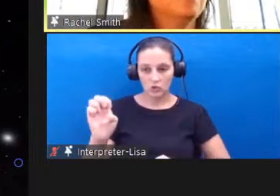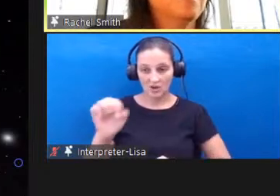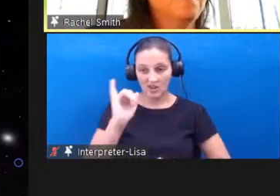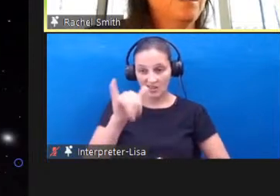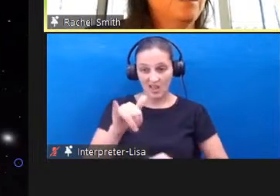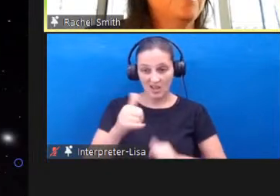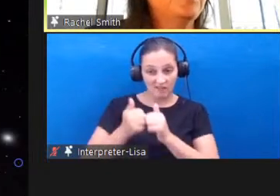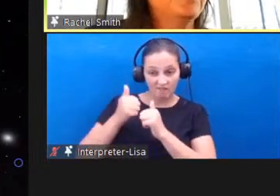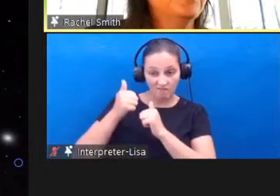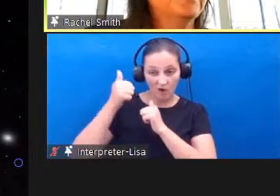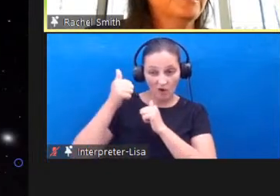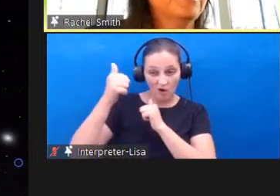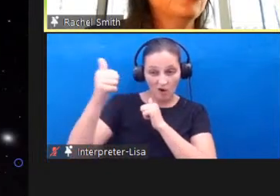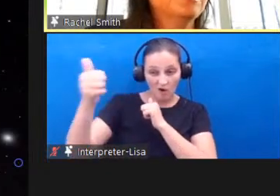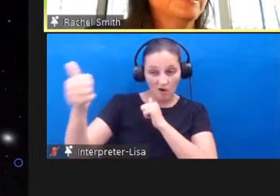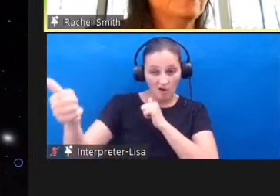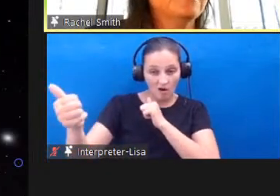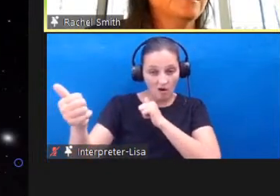sent